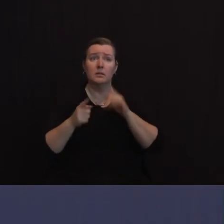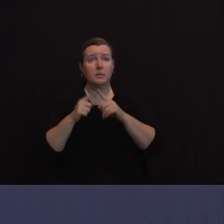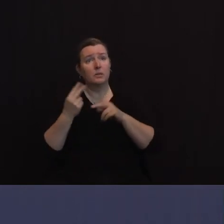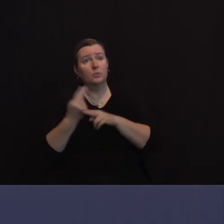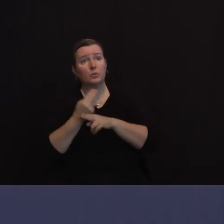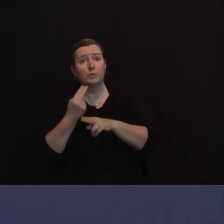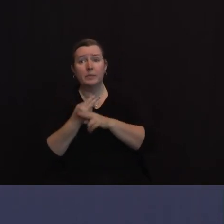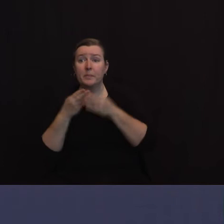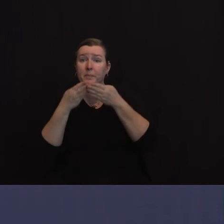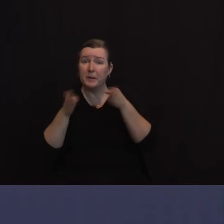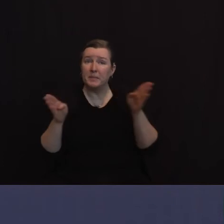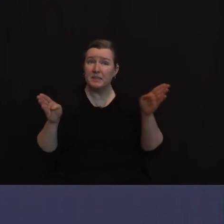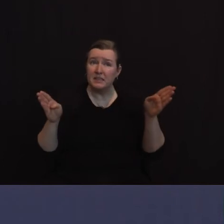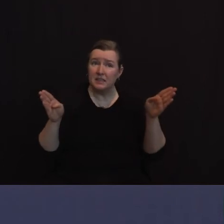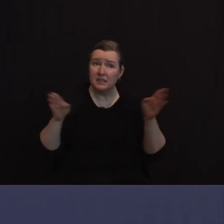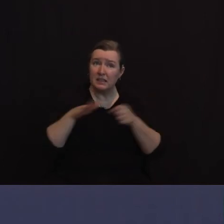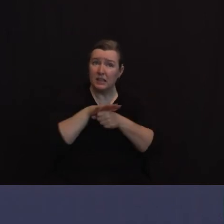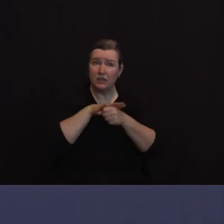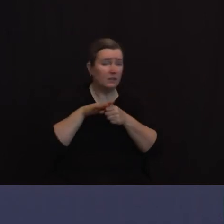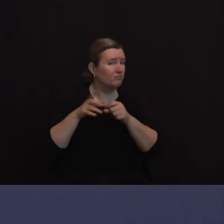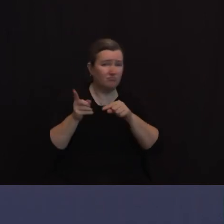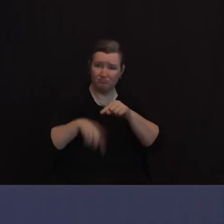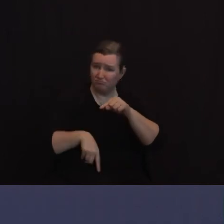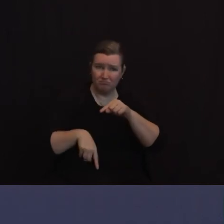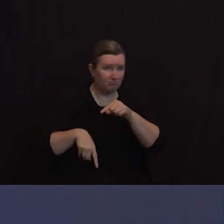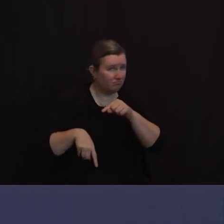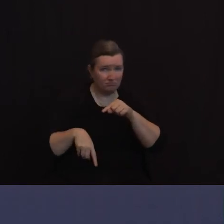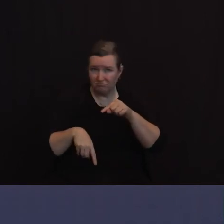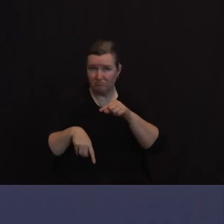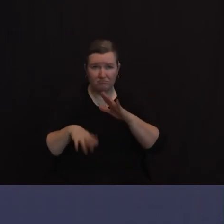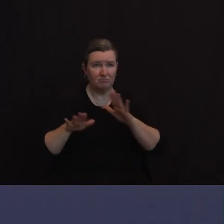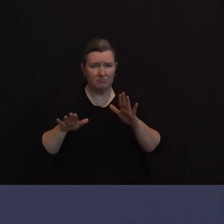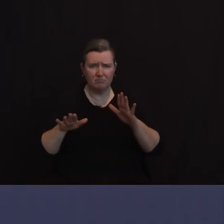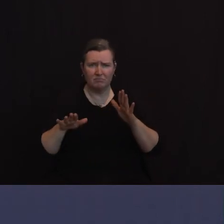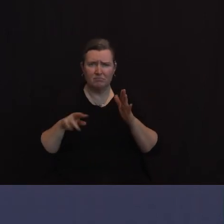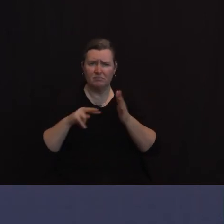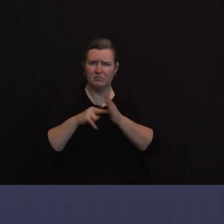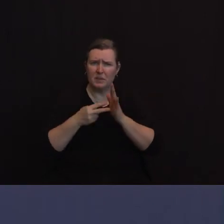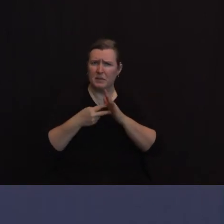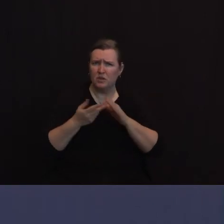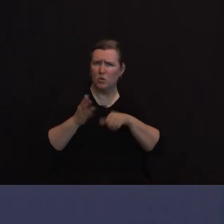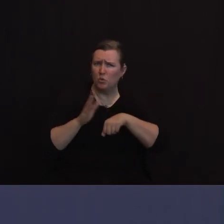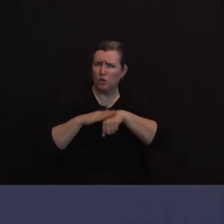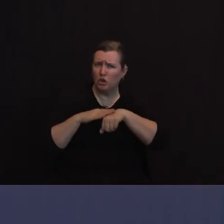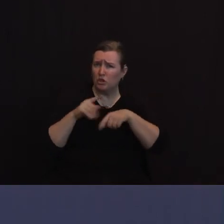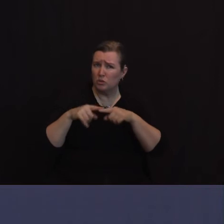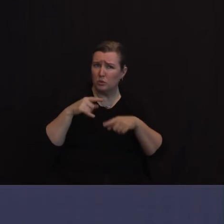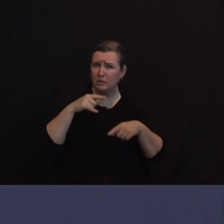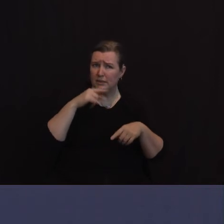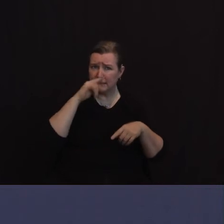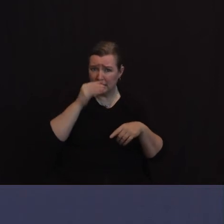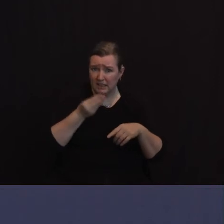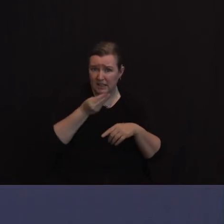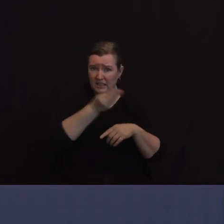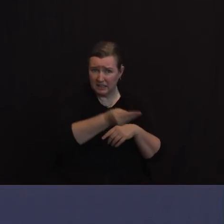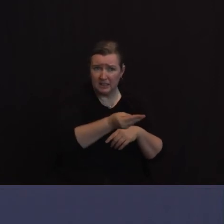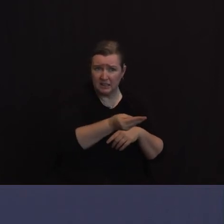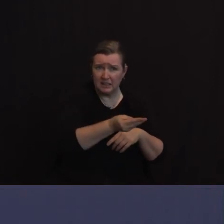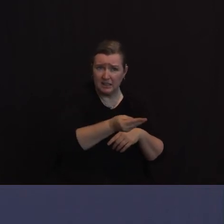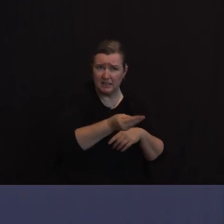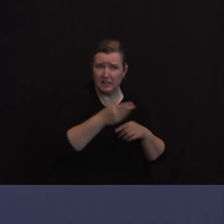minor be issued a warning for the pot, but then a summons for smoking pot in